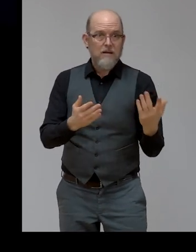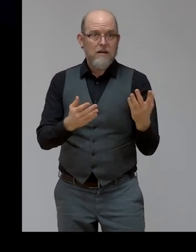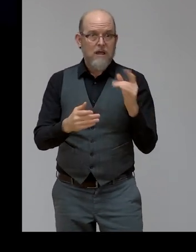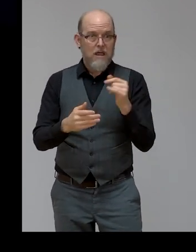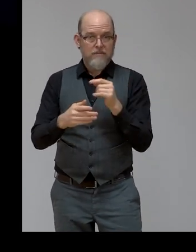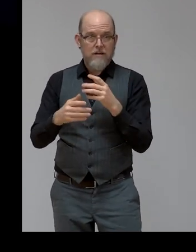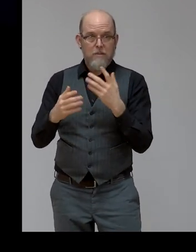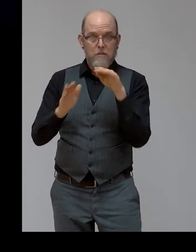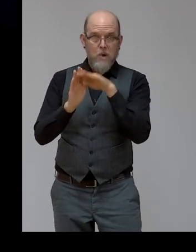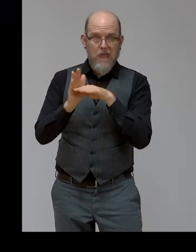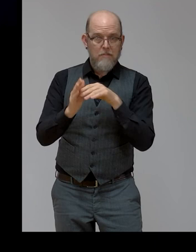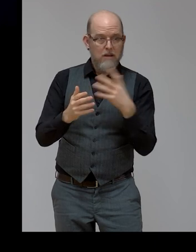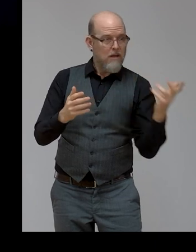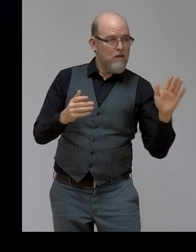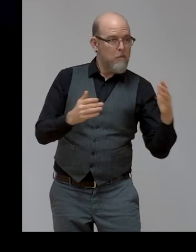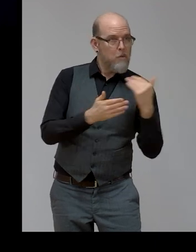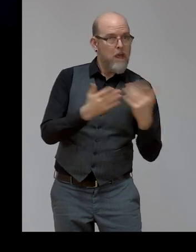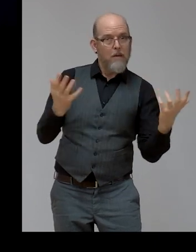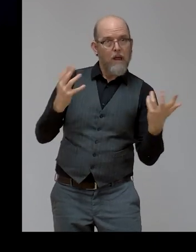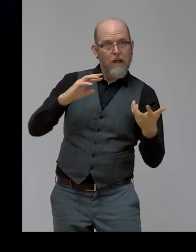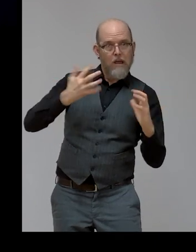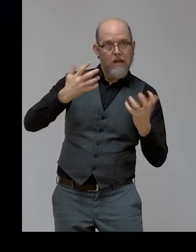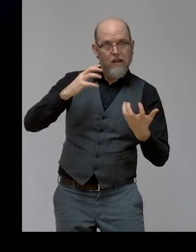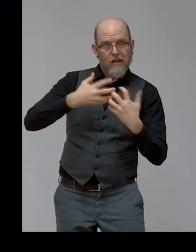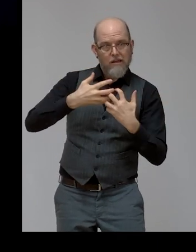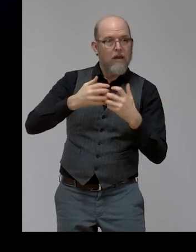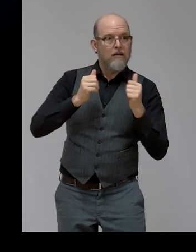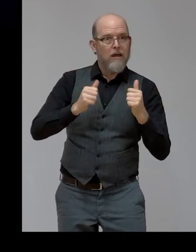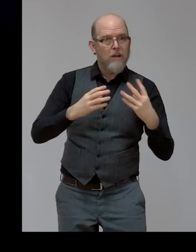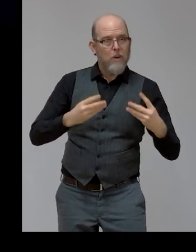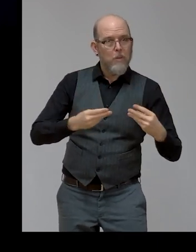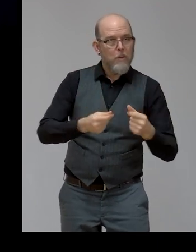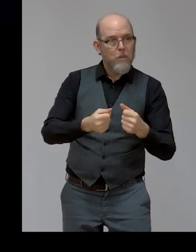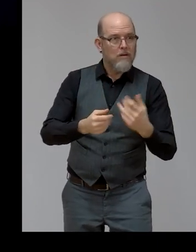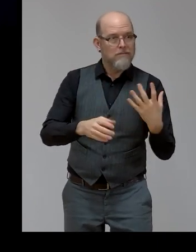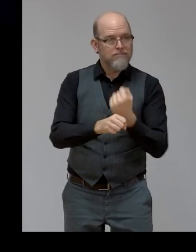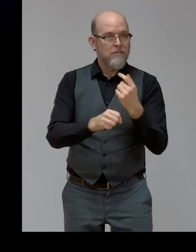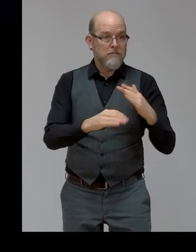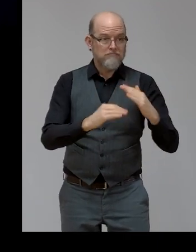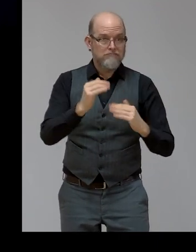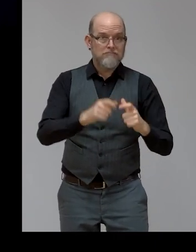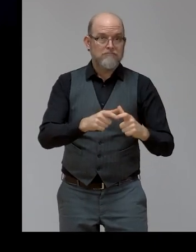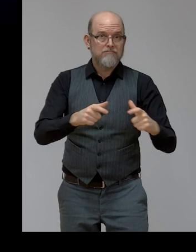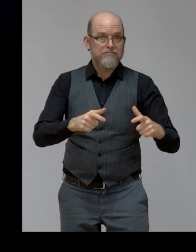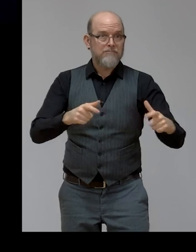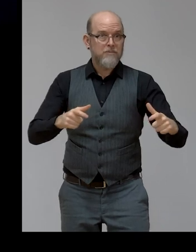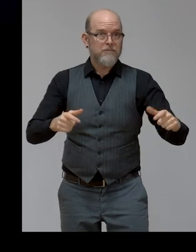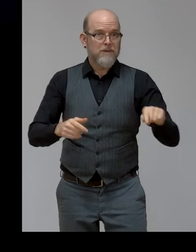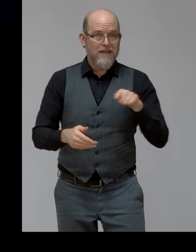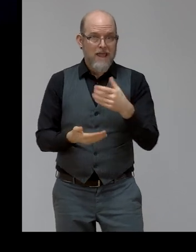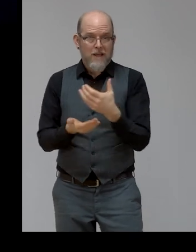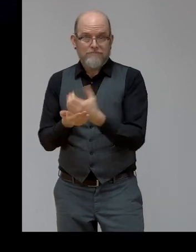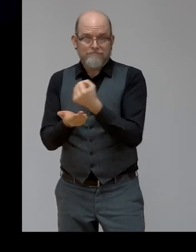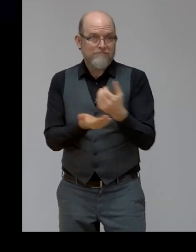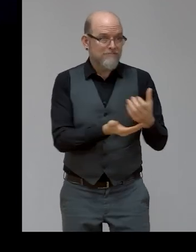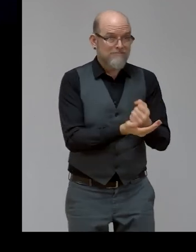together to make it sustainable, scalable, replicable, and cost-effective. But when you take part in the Disability